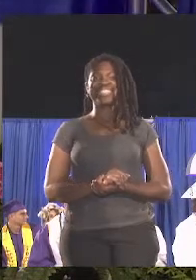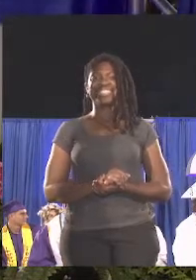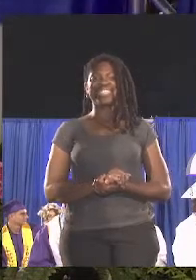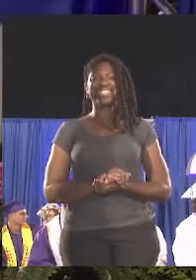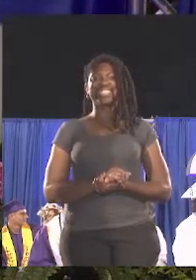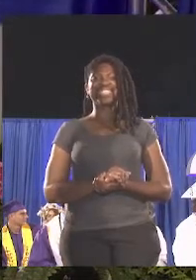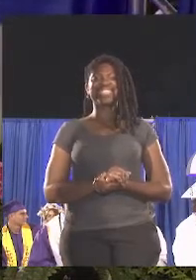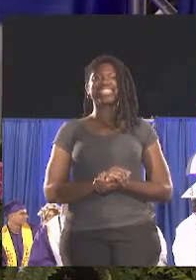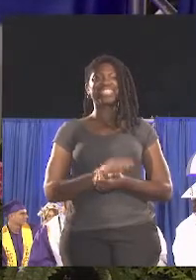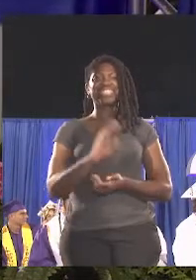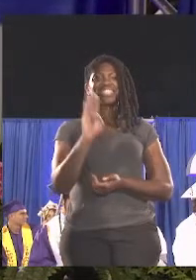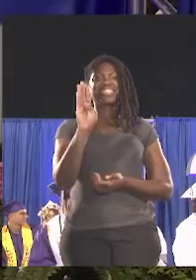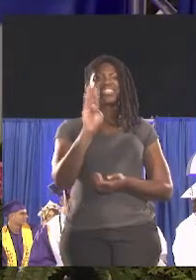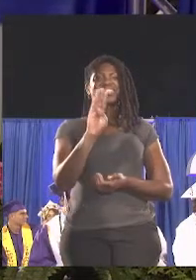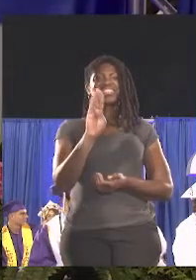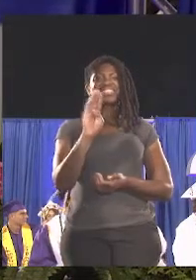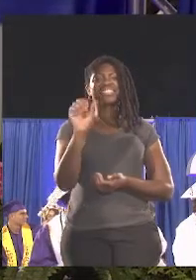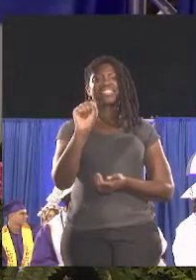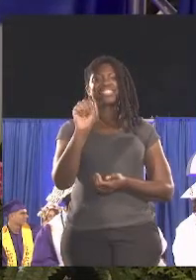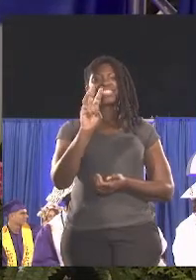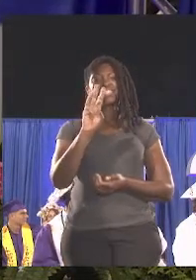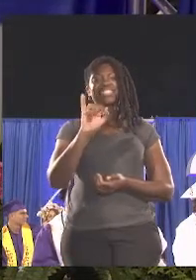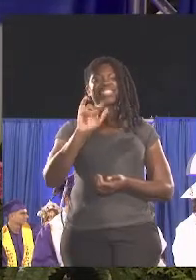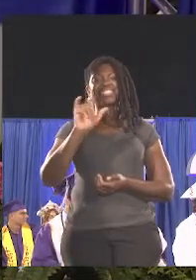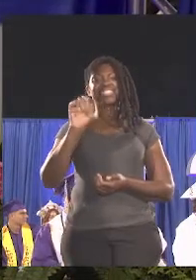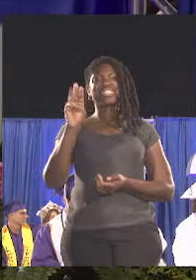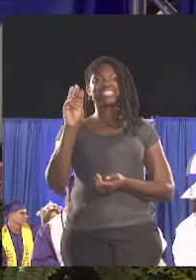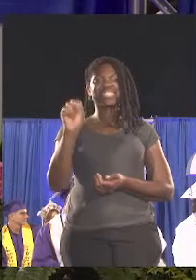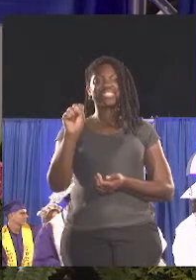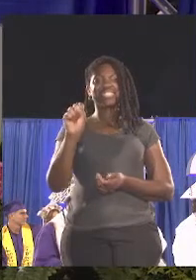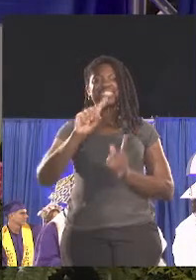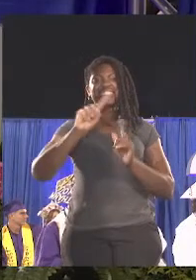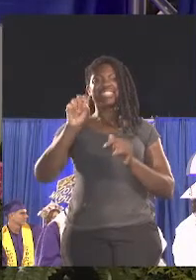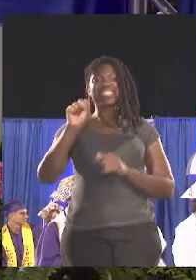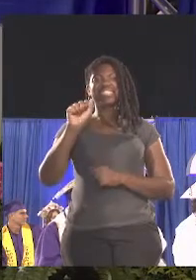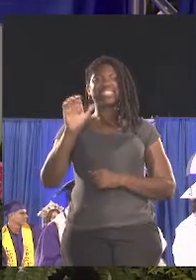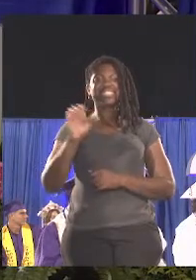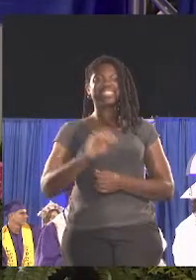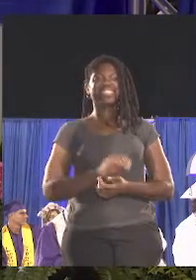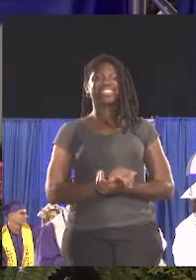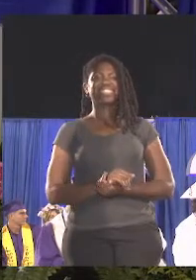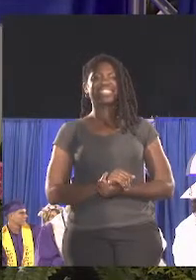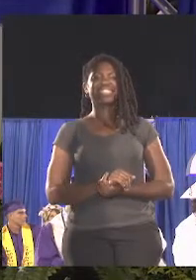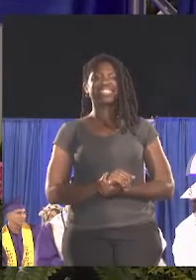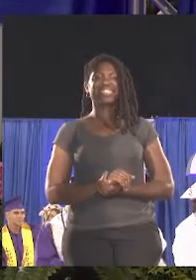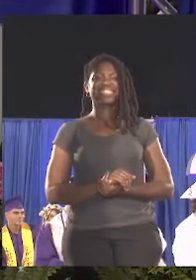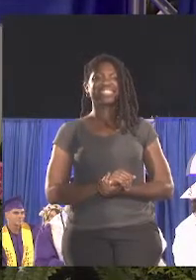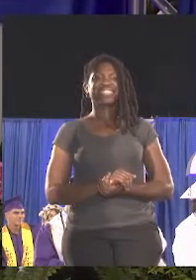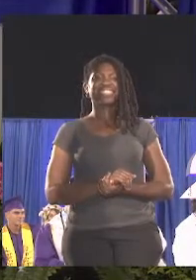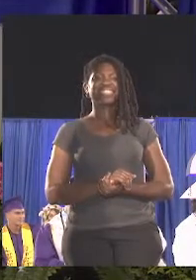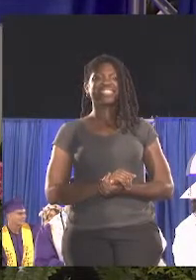Beautiful Shakina Williams, San Antonio College. I don't feel like I'm that loud.